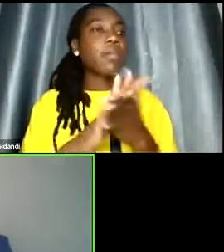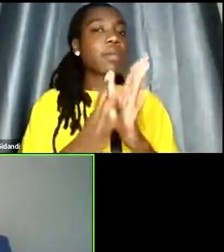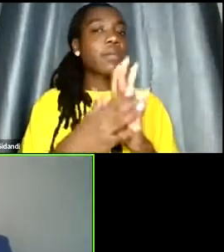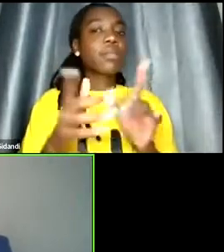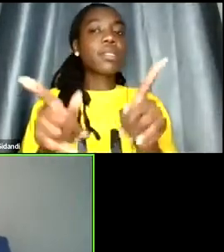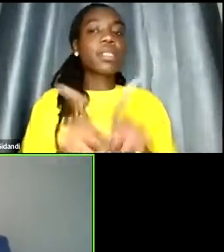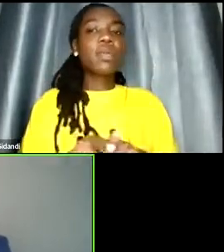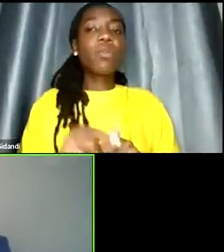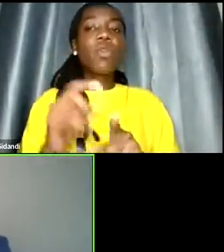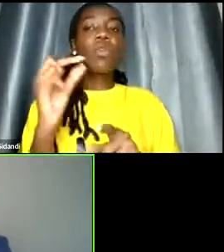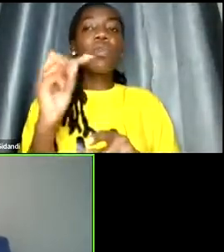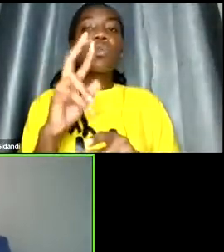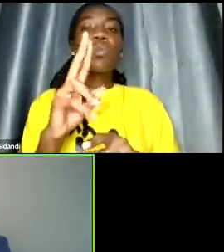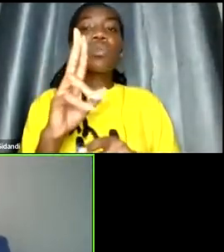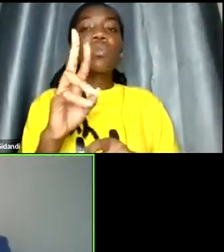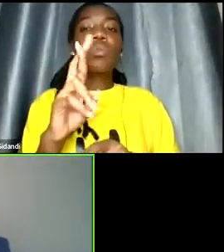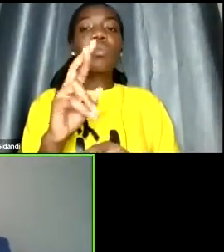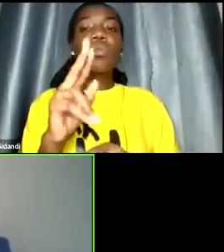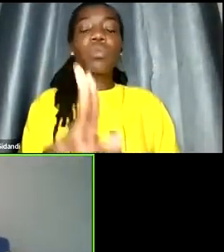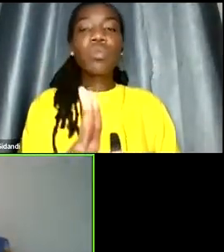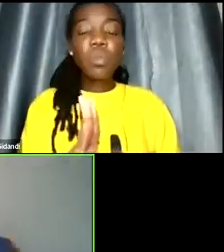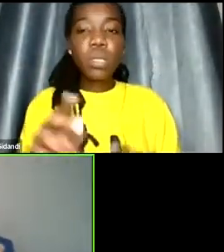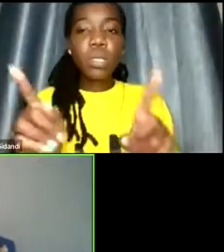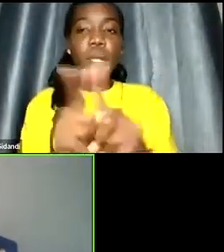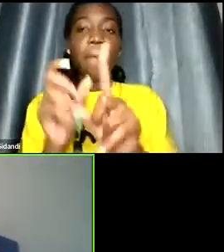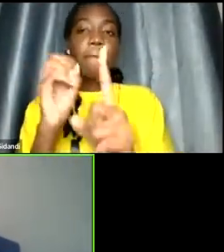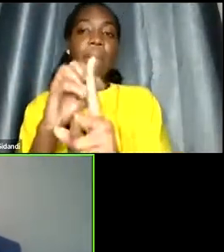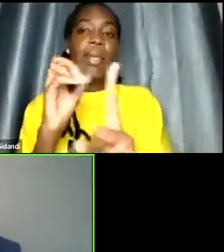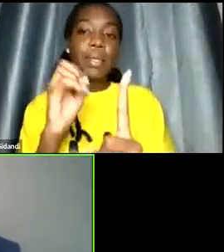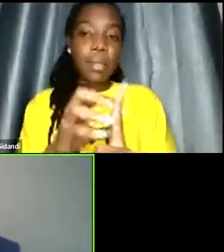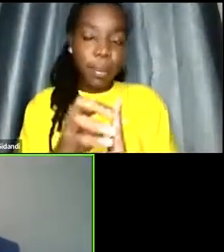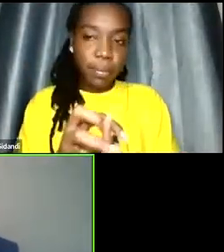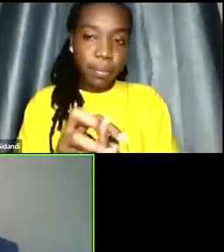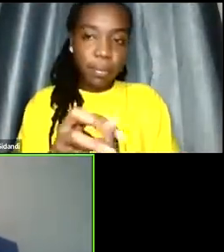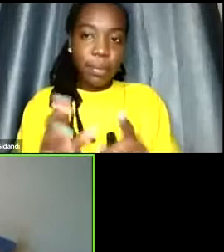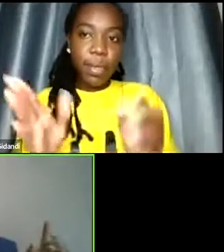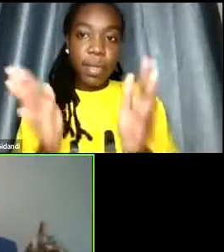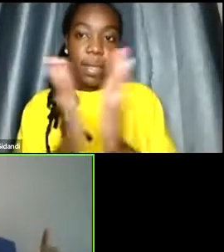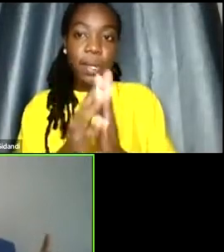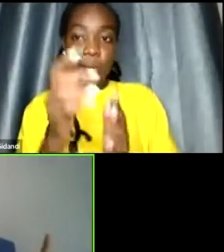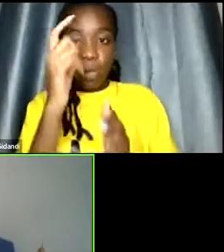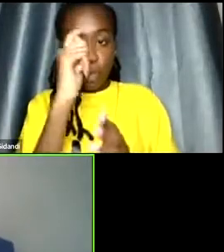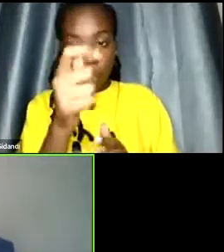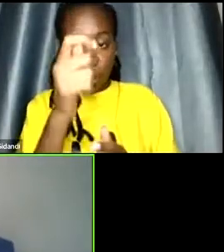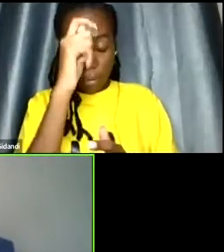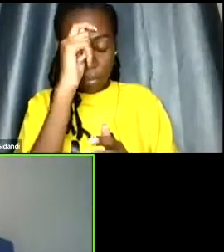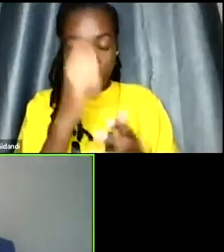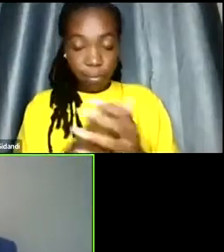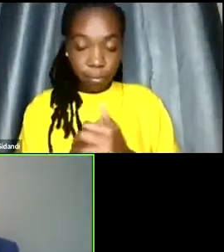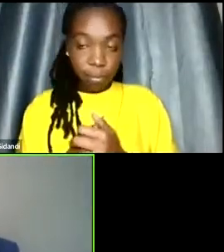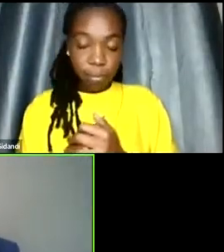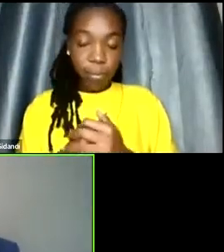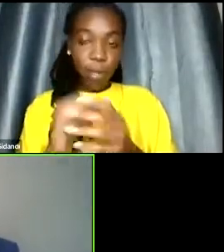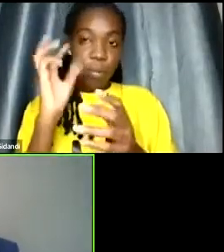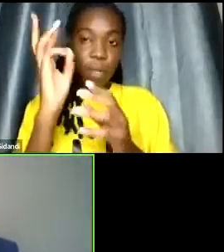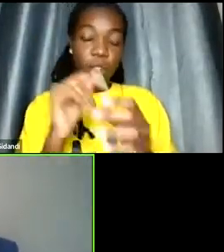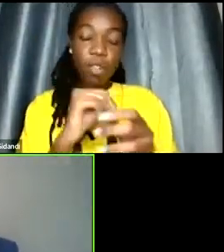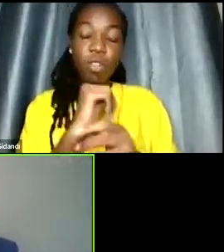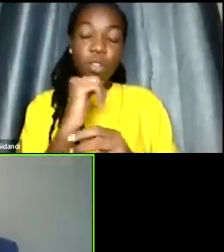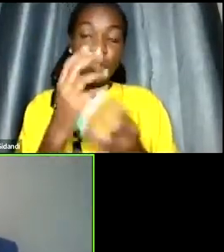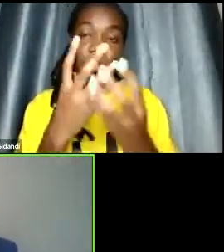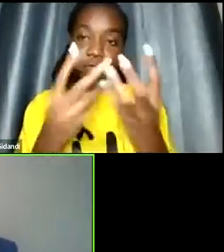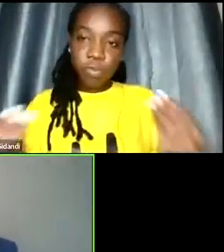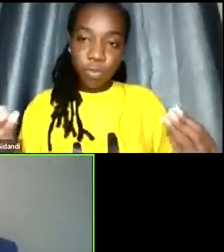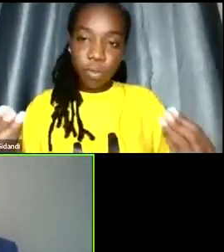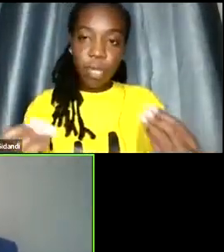a guru, as a master, as a mentor, as a coach. And the respect that the senior has will never vanish, because those people will always pay